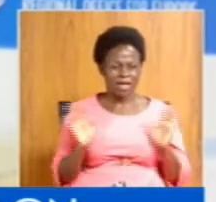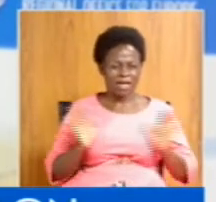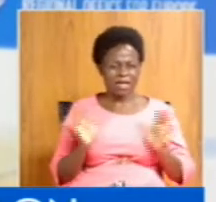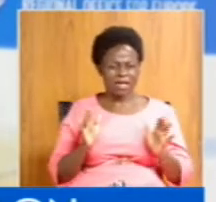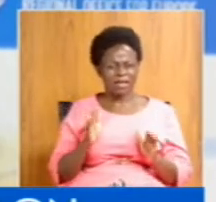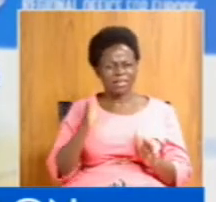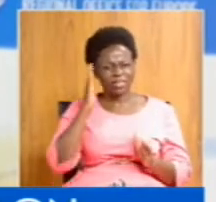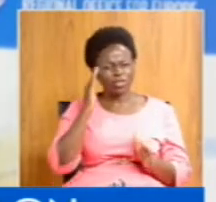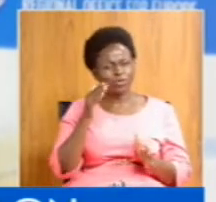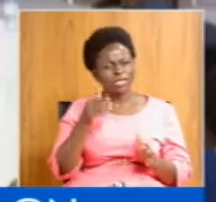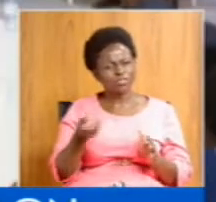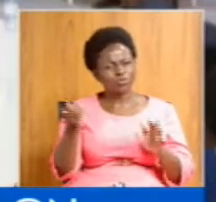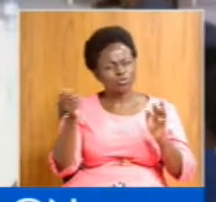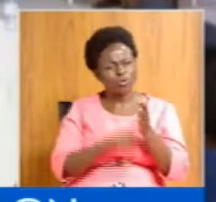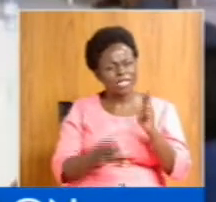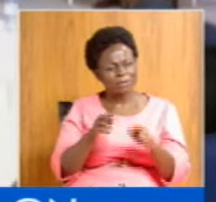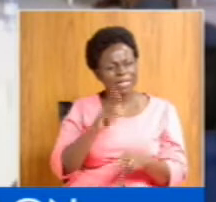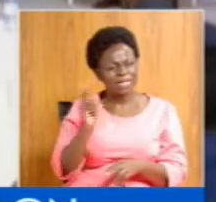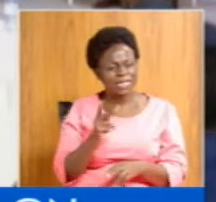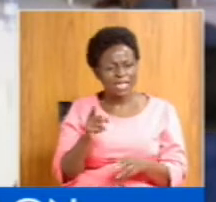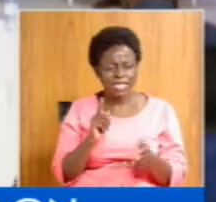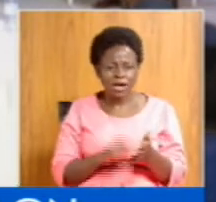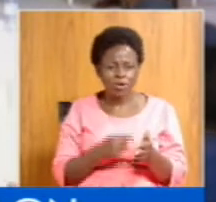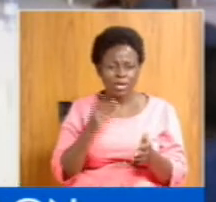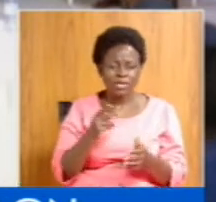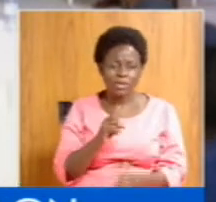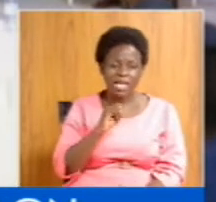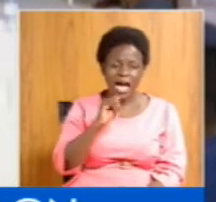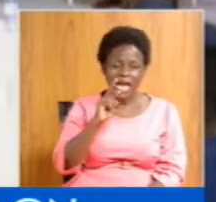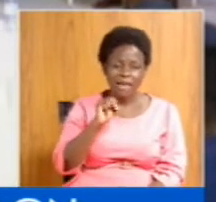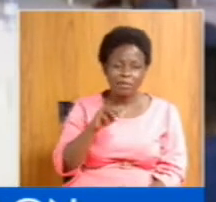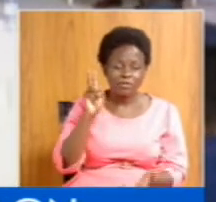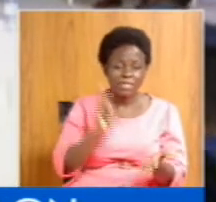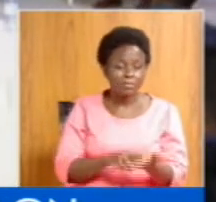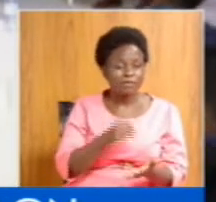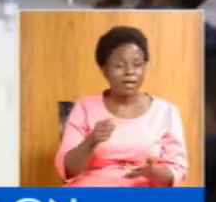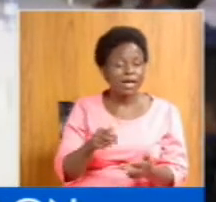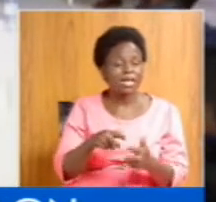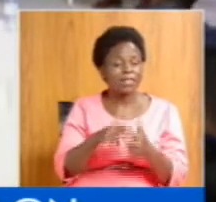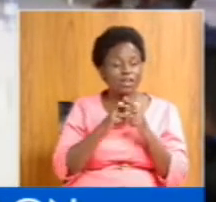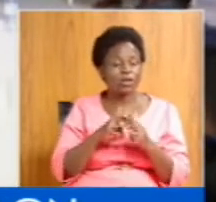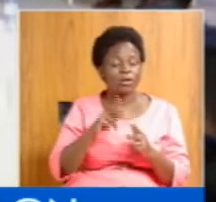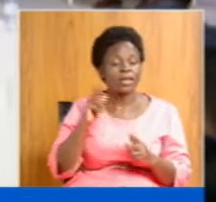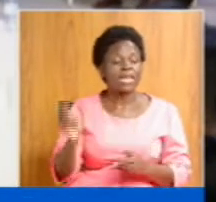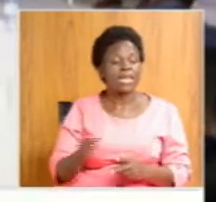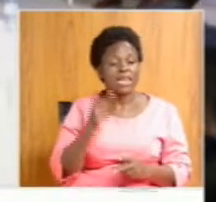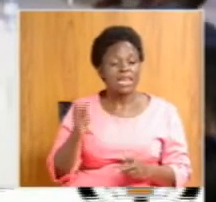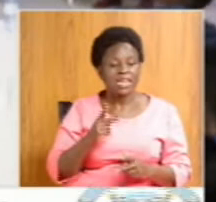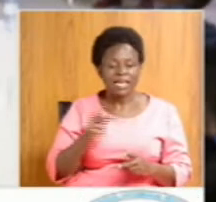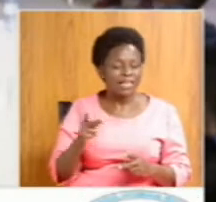do you want us to get to what happened in Kenya when Kenya when the IMF was approving another loan they like proper